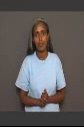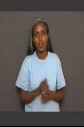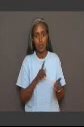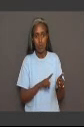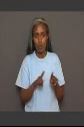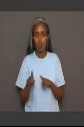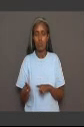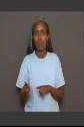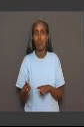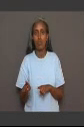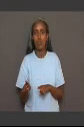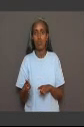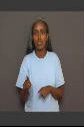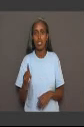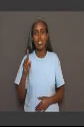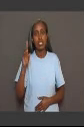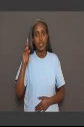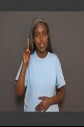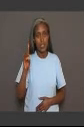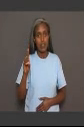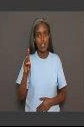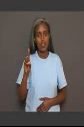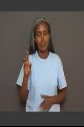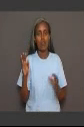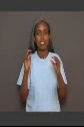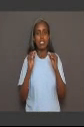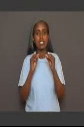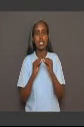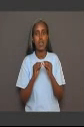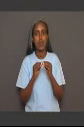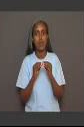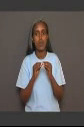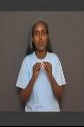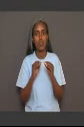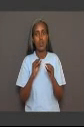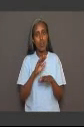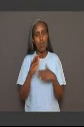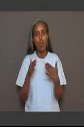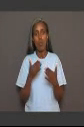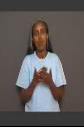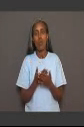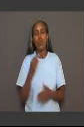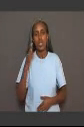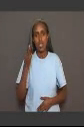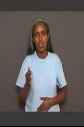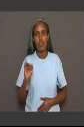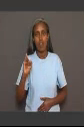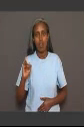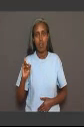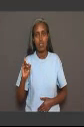Also, the derivative of the sum of all